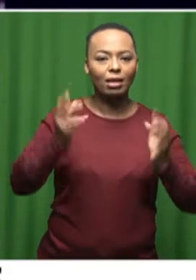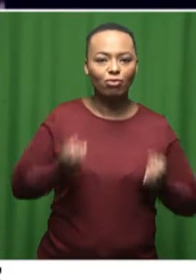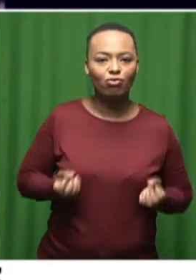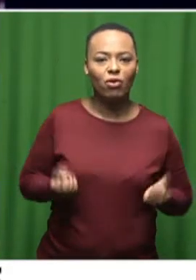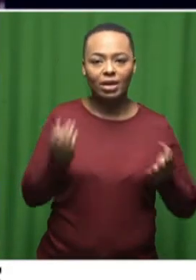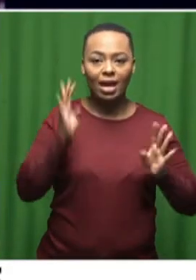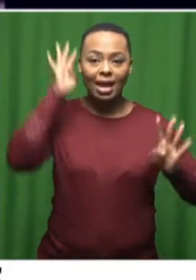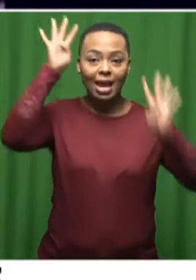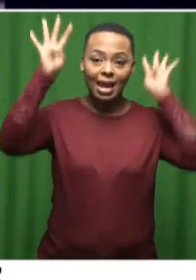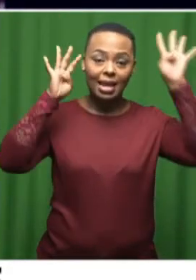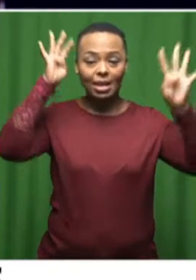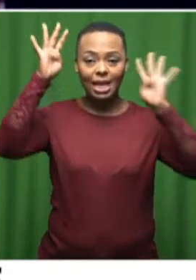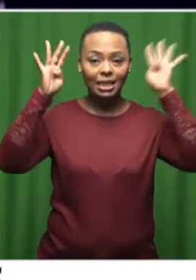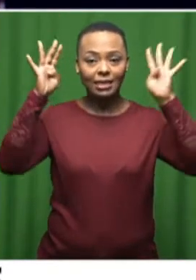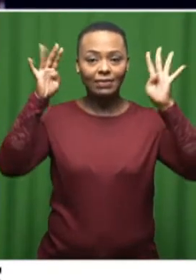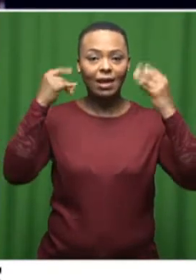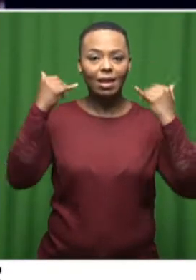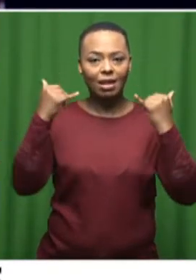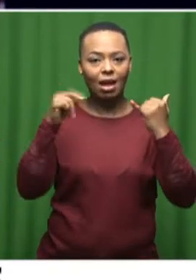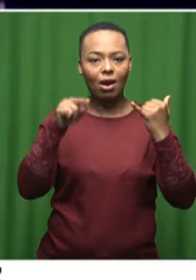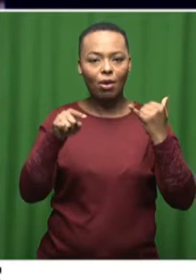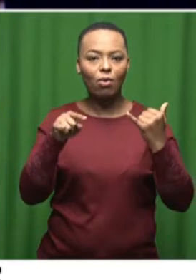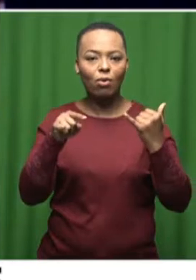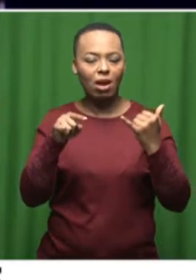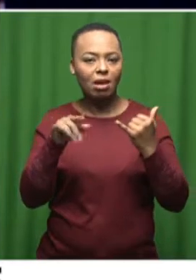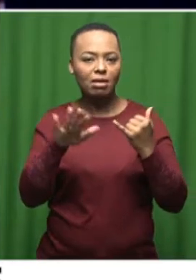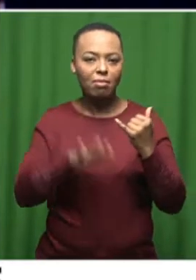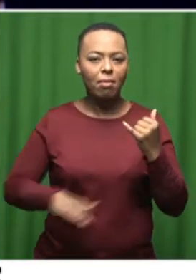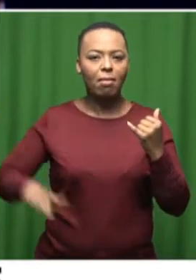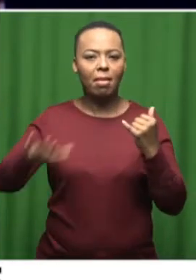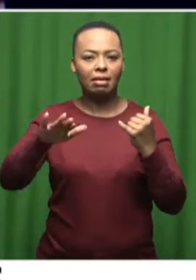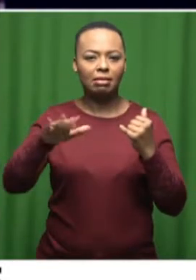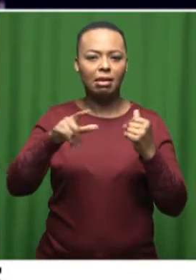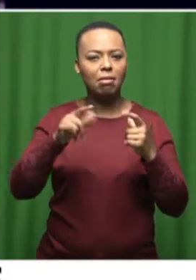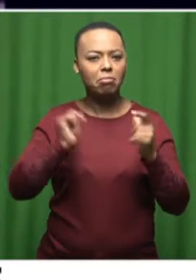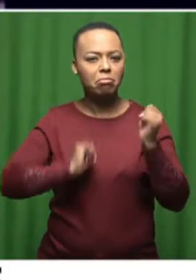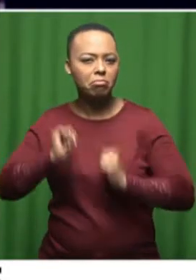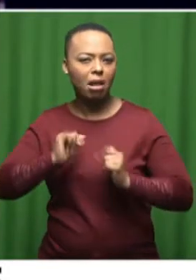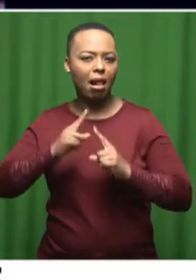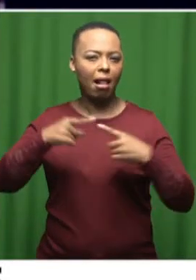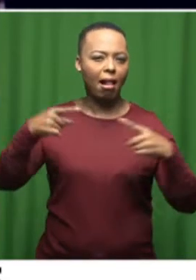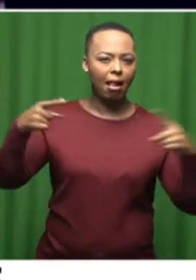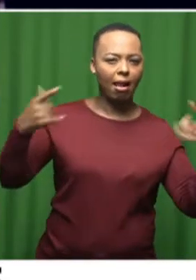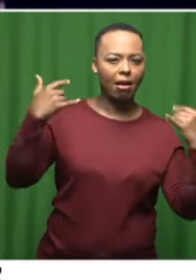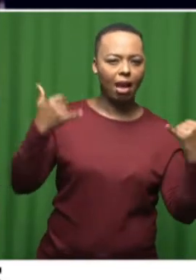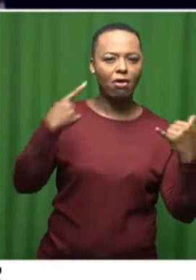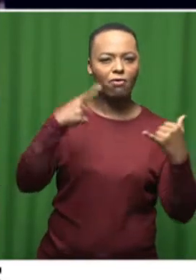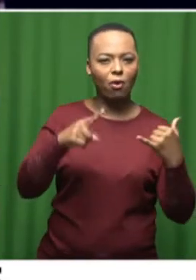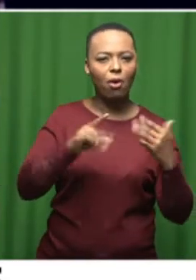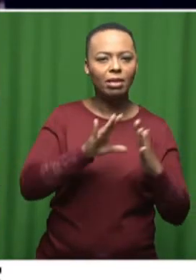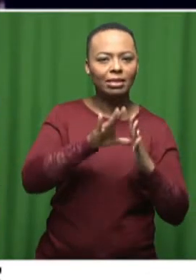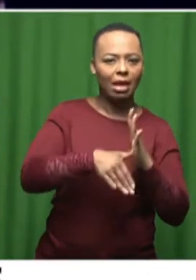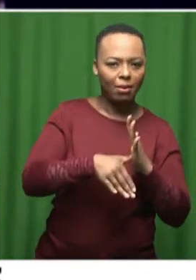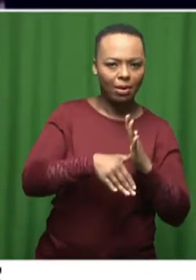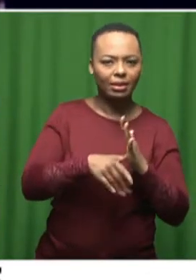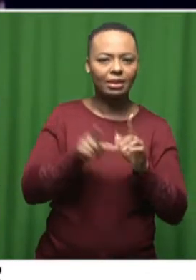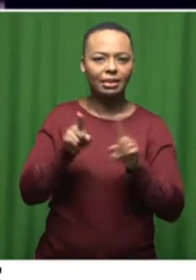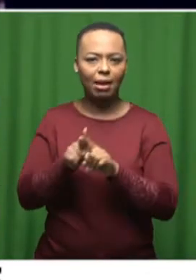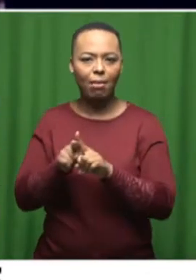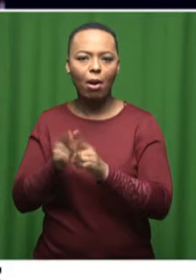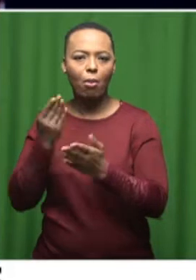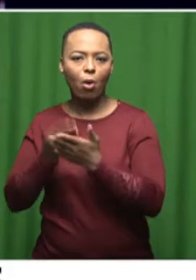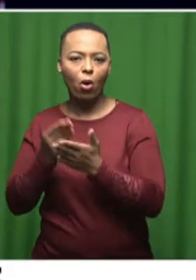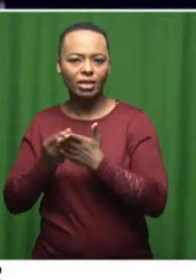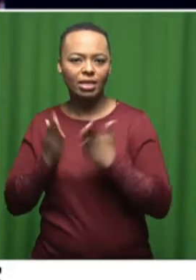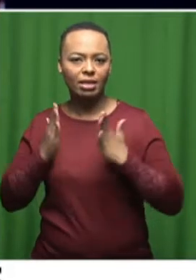innovative, creative space of exciting performances for disabled and able-bodied artists and performers.